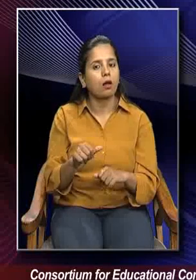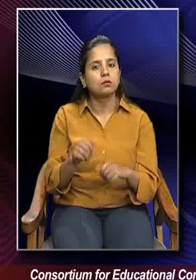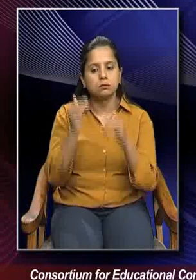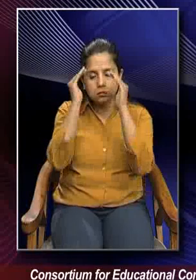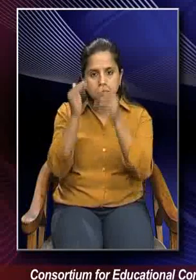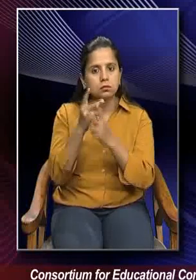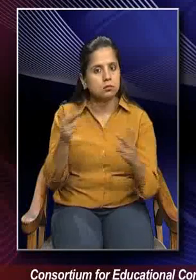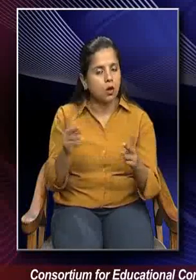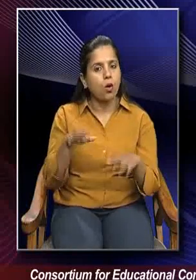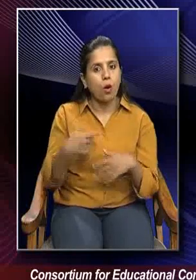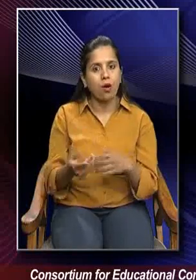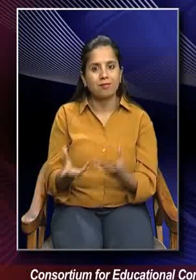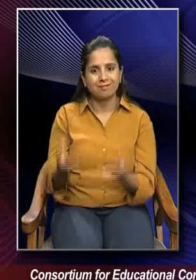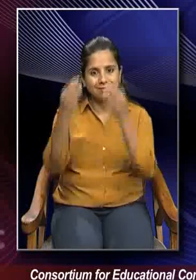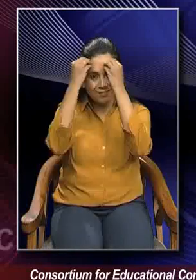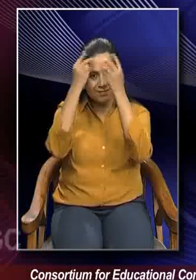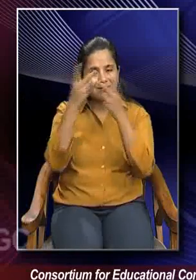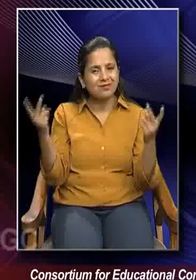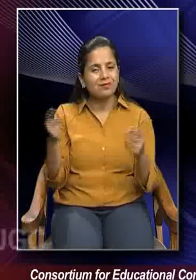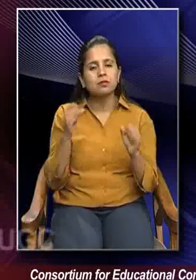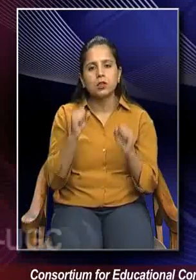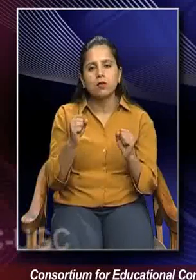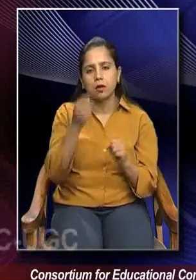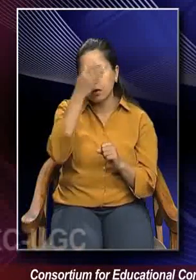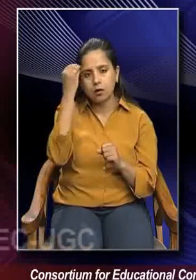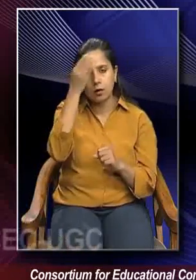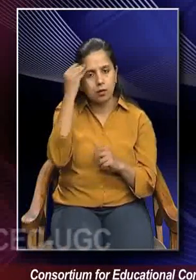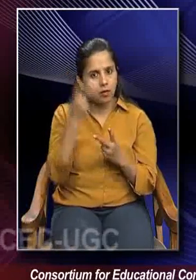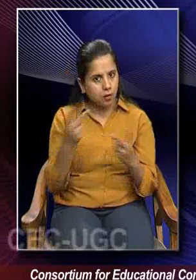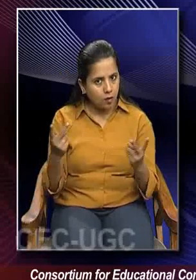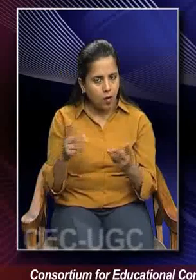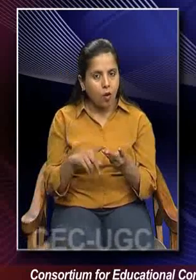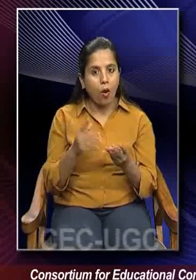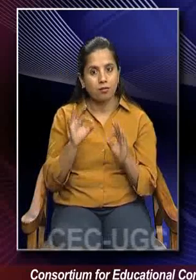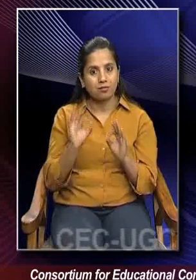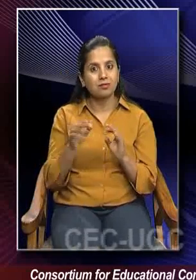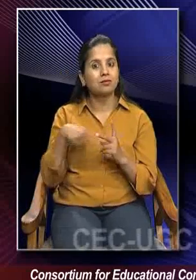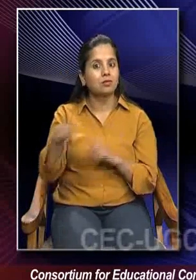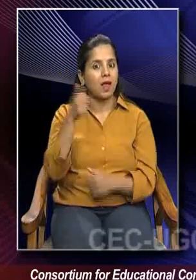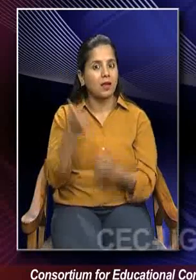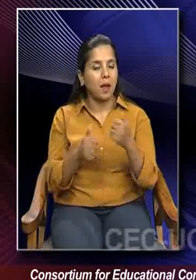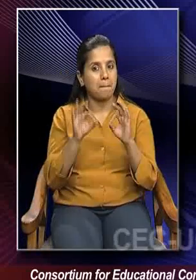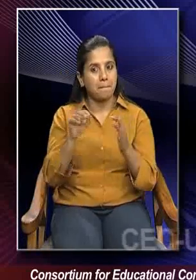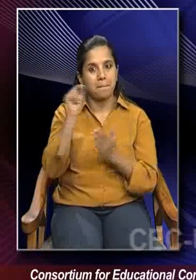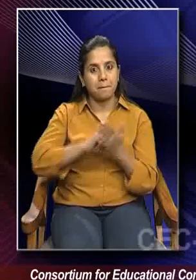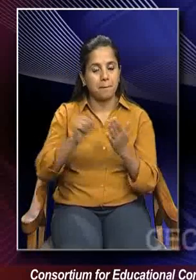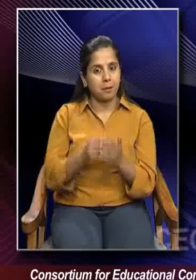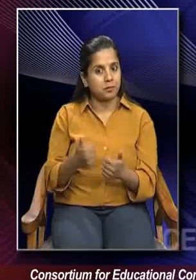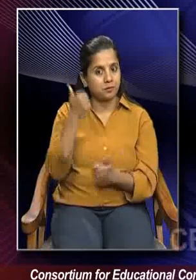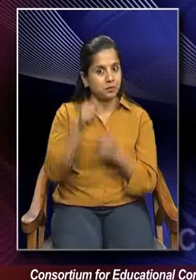retain the information, and perform well in exams